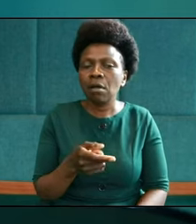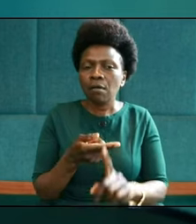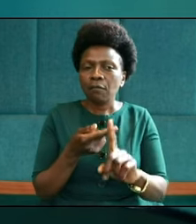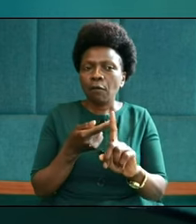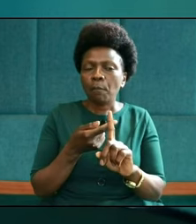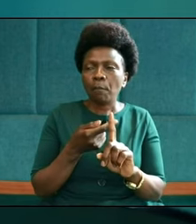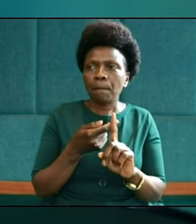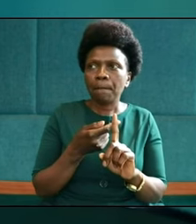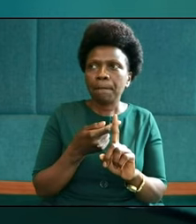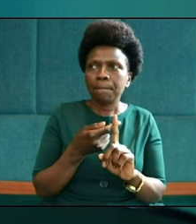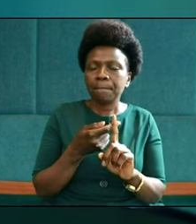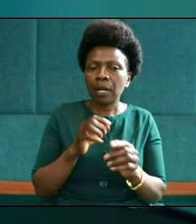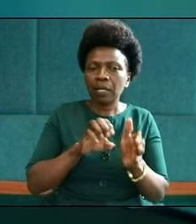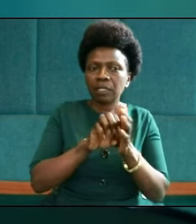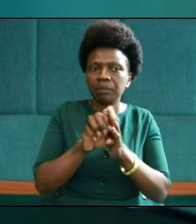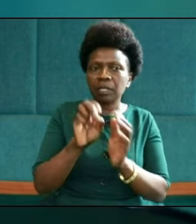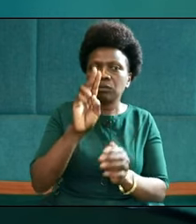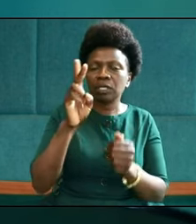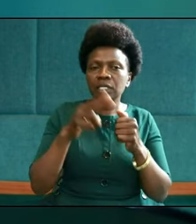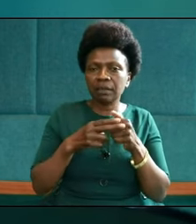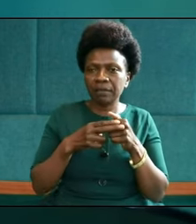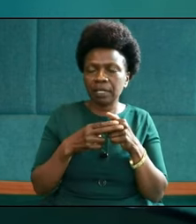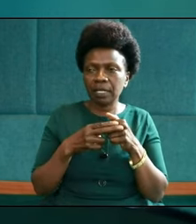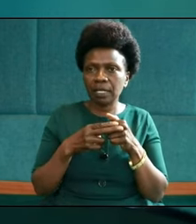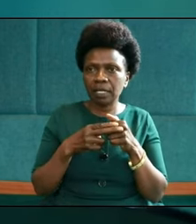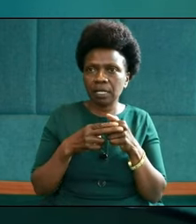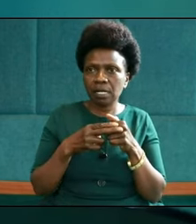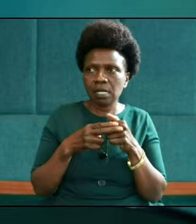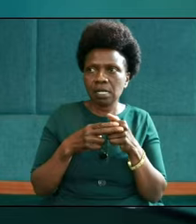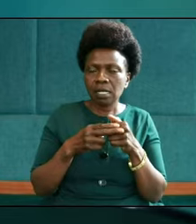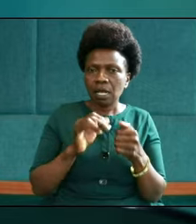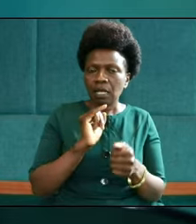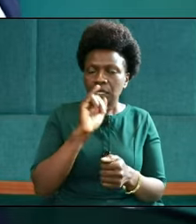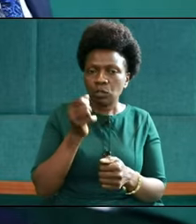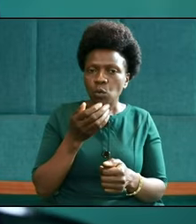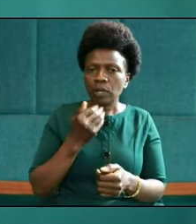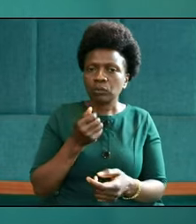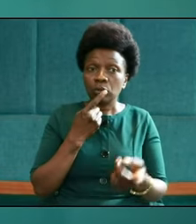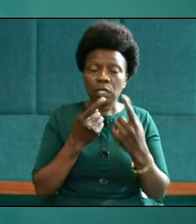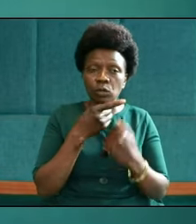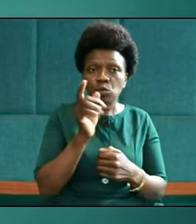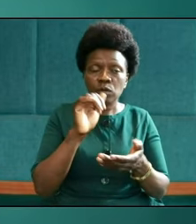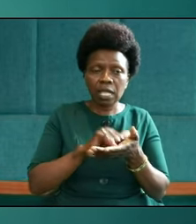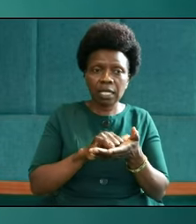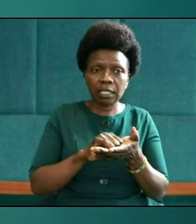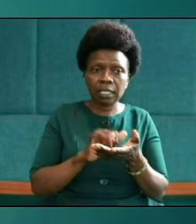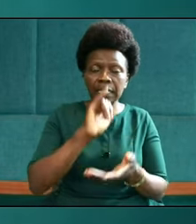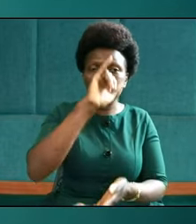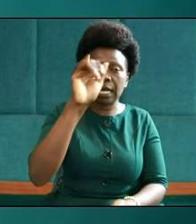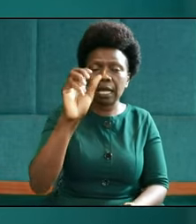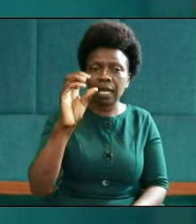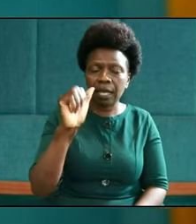from chapter 27. I just want to tell you that